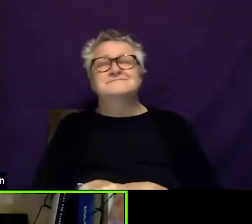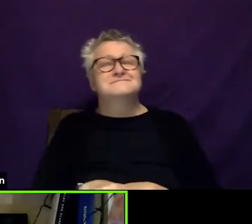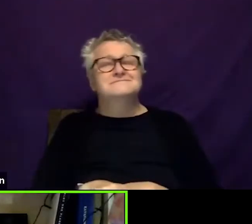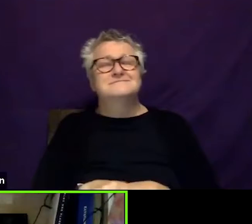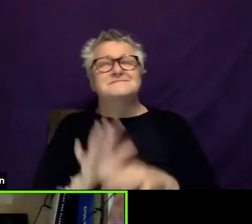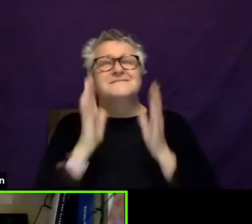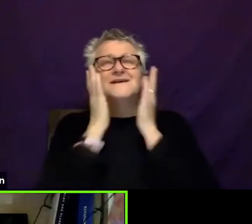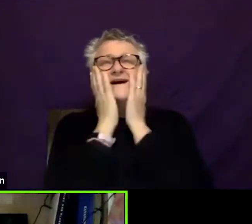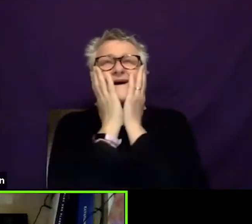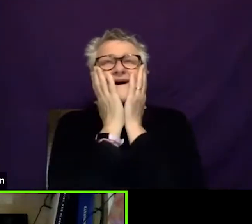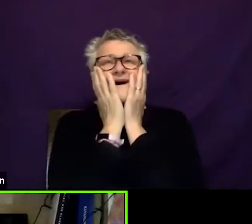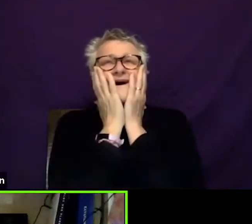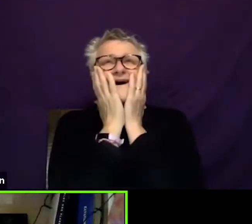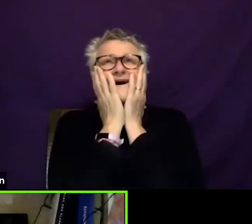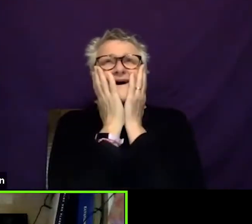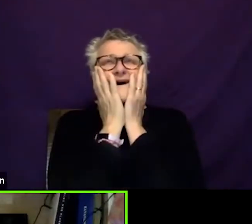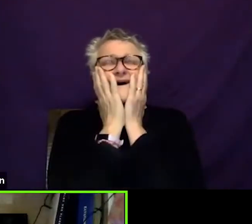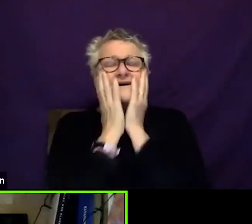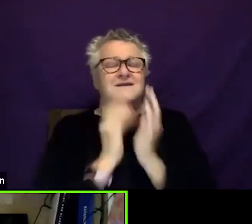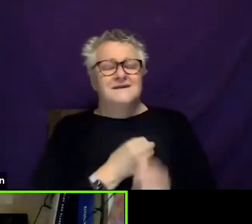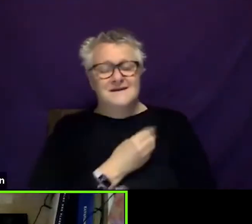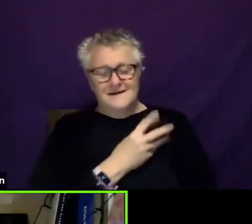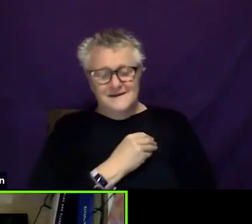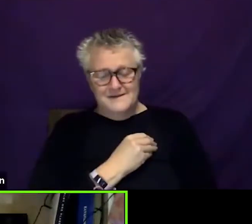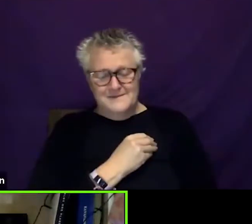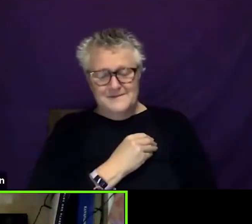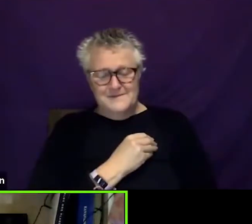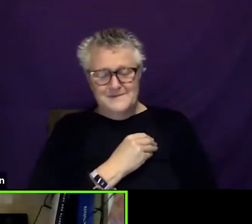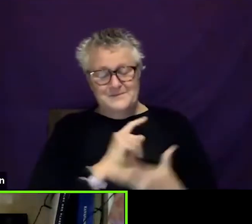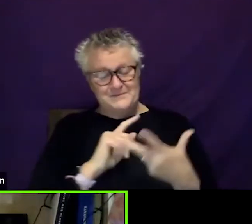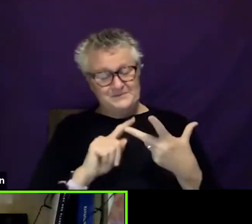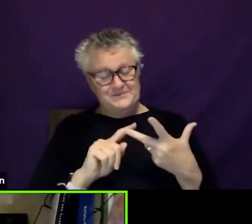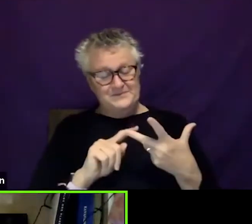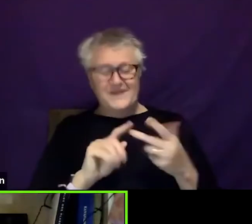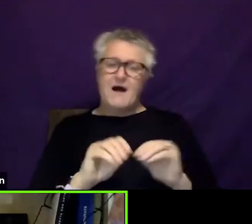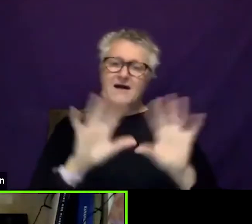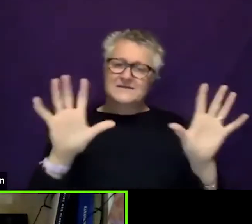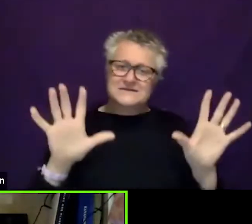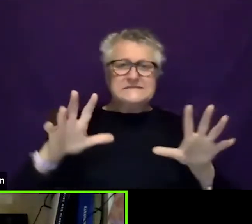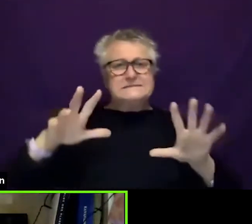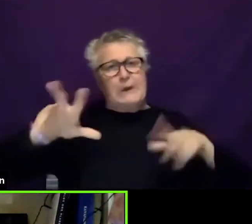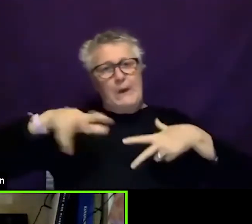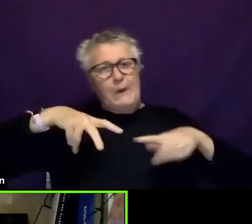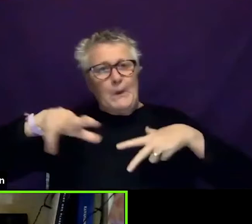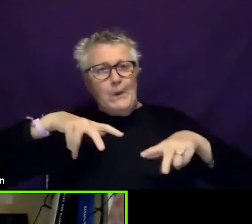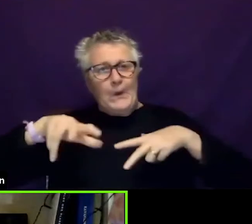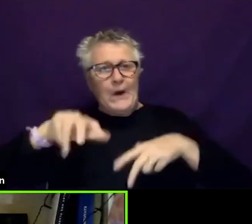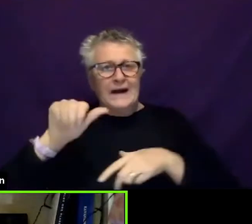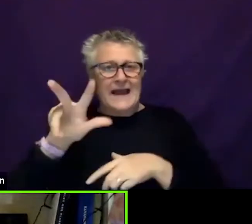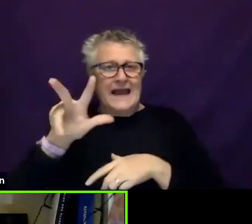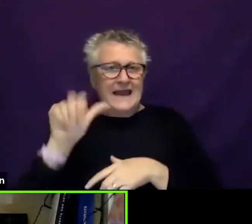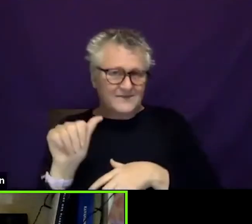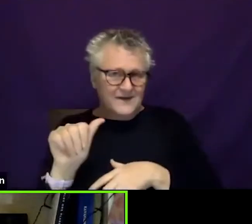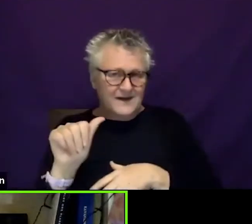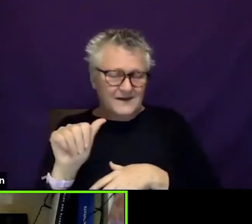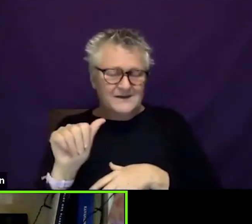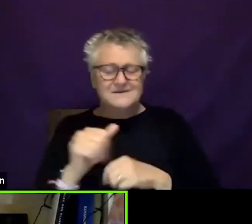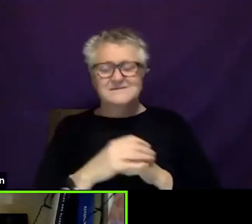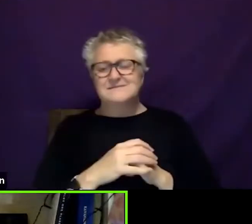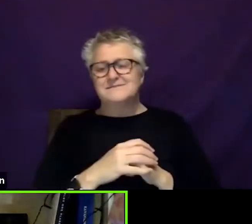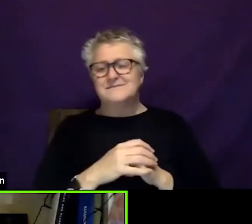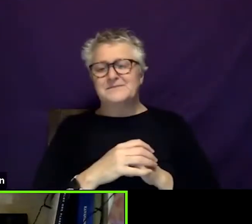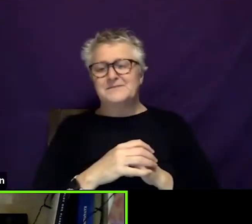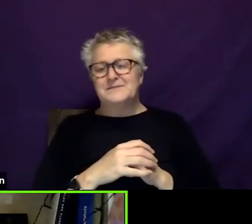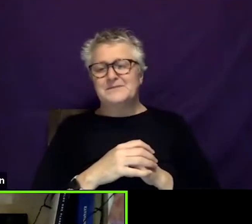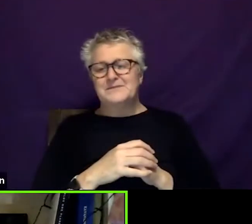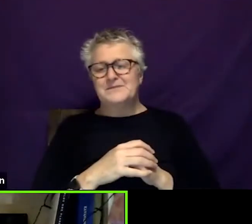and, go to the supermarket. The only thing we can do, I joke that I go to 3 different supermarkets a week just for